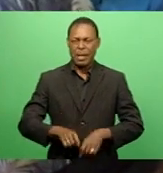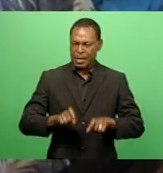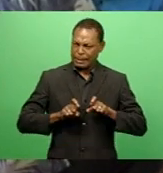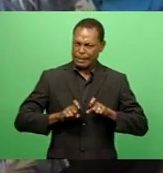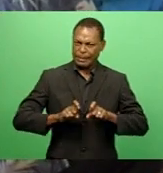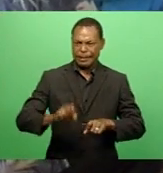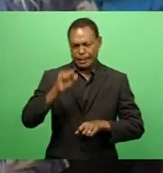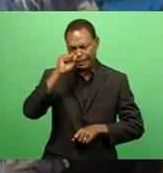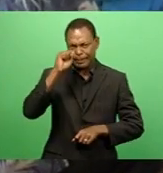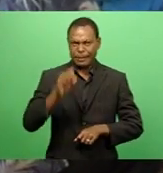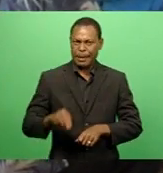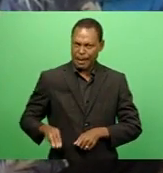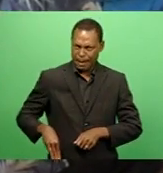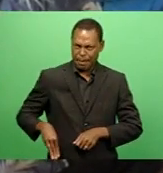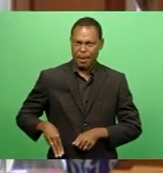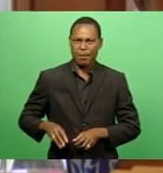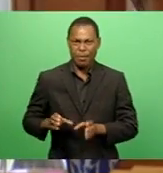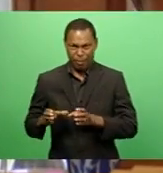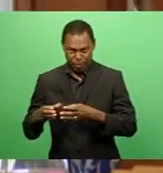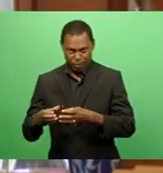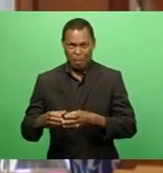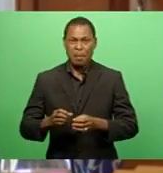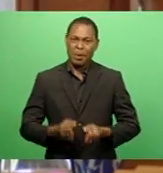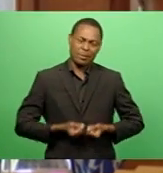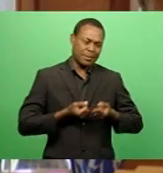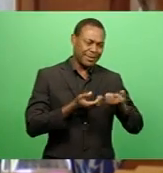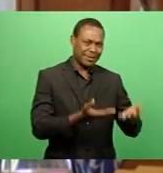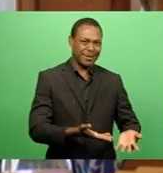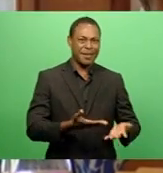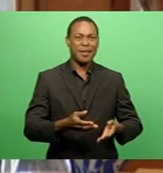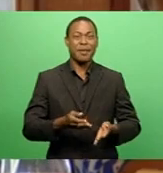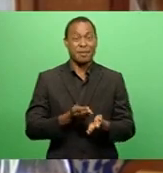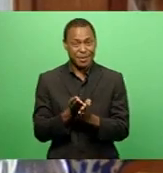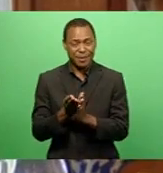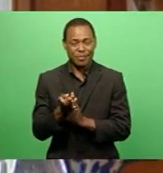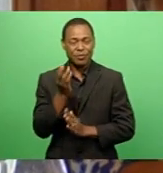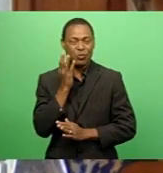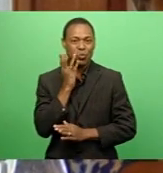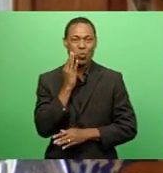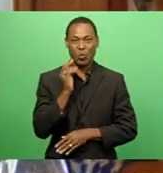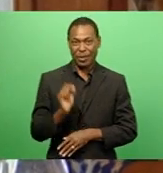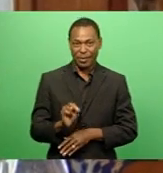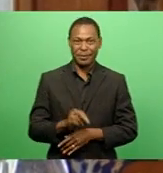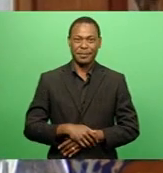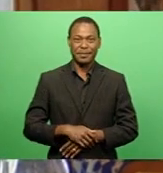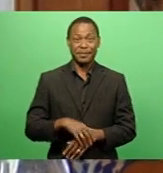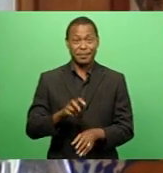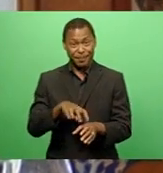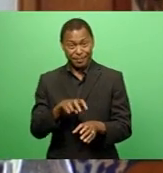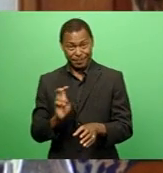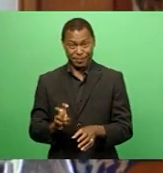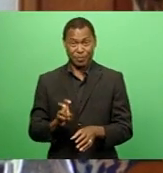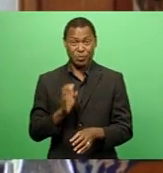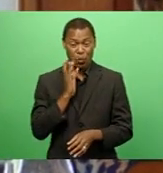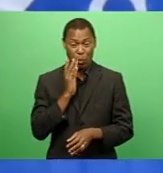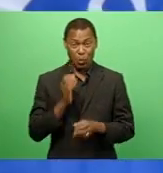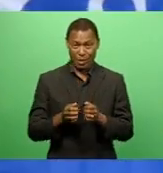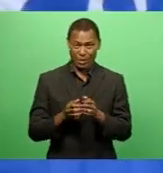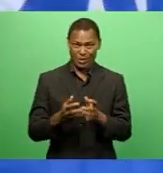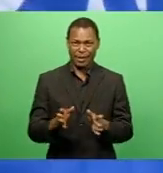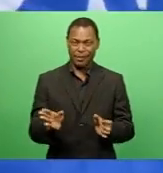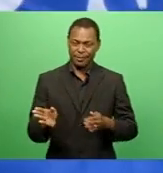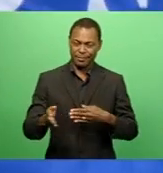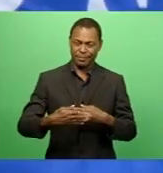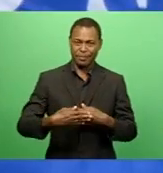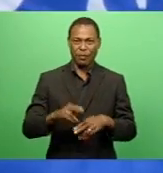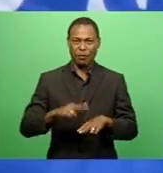the party and has pledged to continue offering her services when needed. The resignation will be effective at close of business this